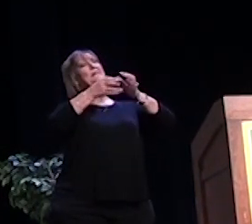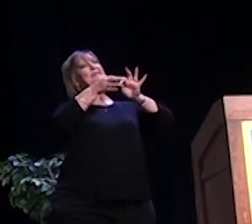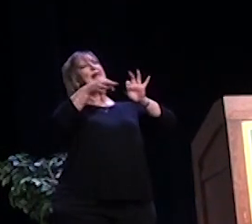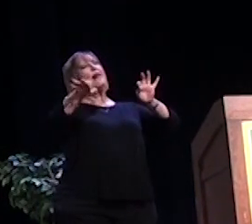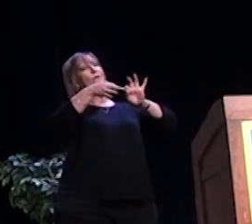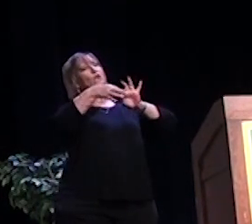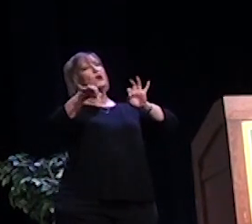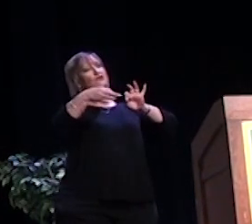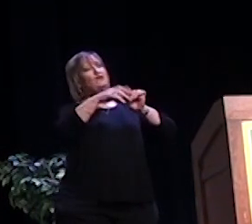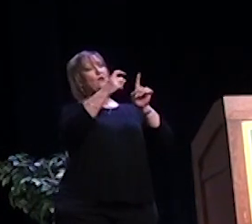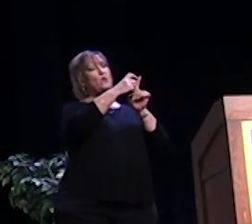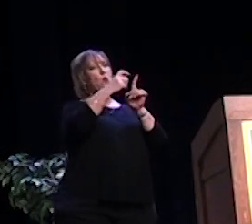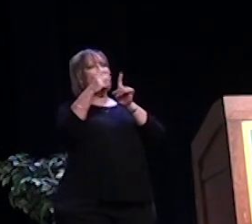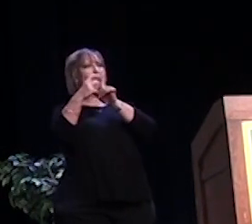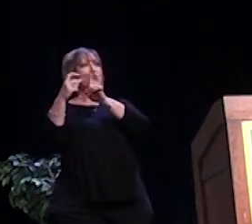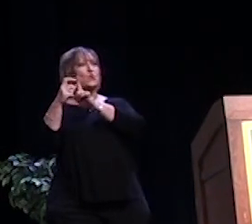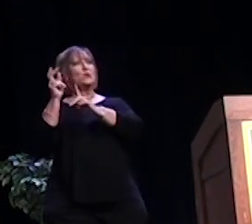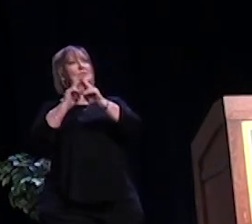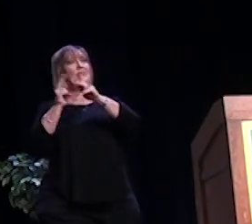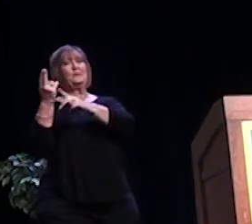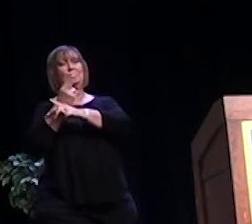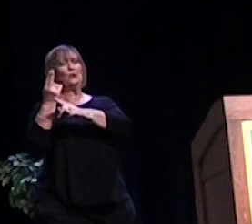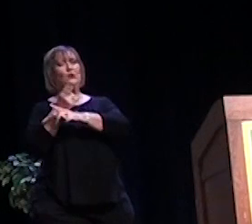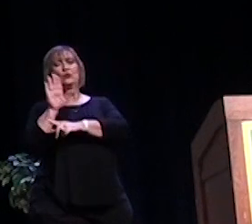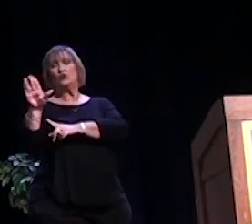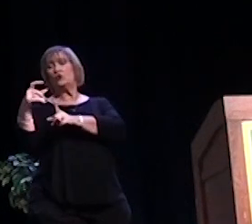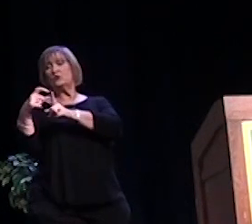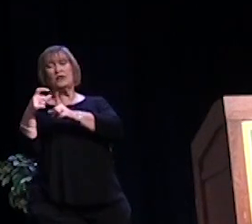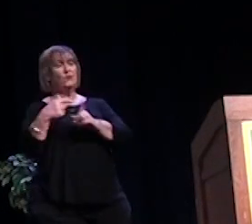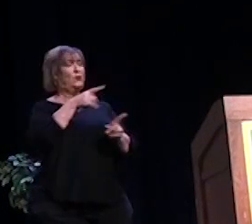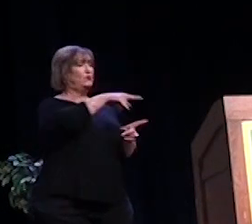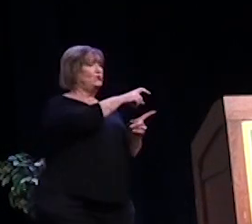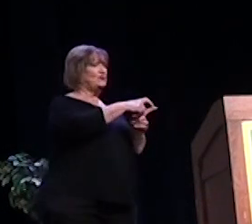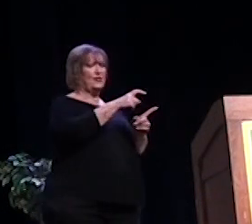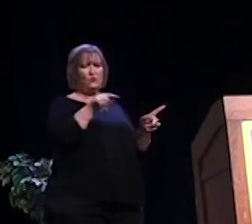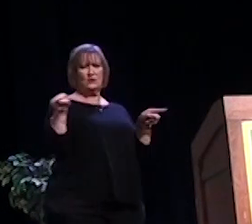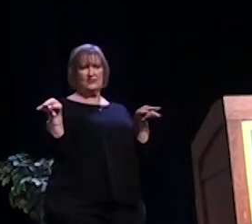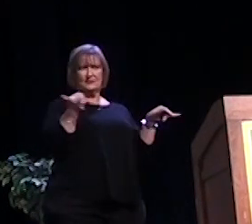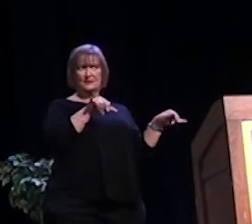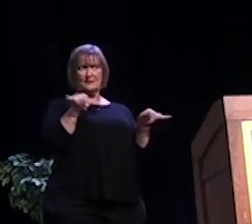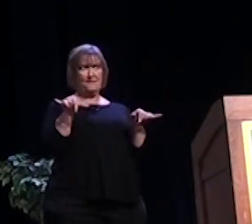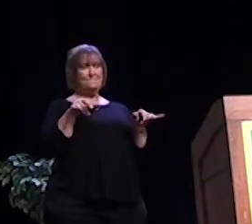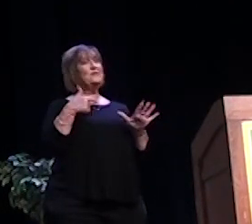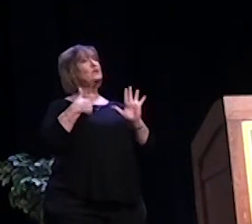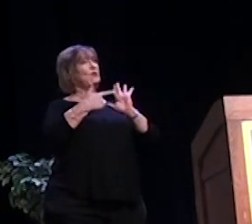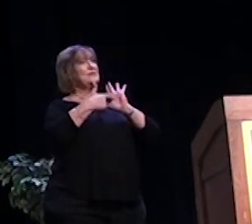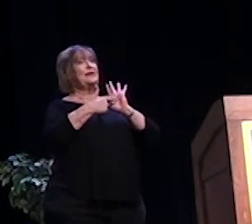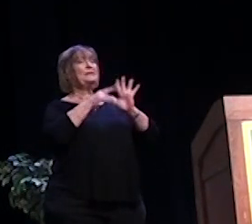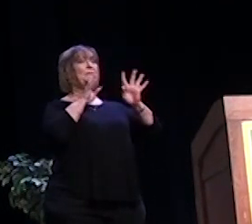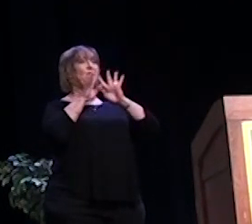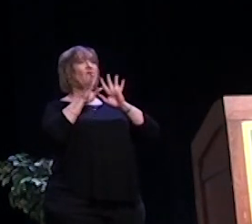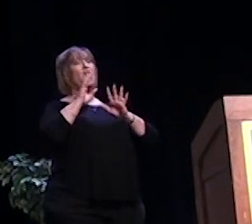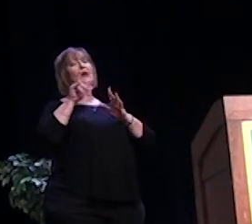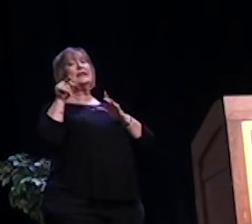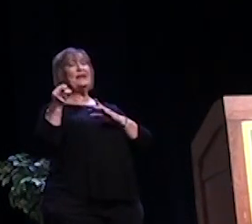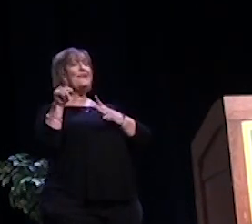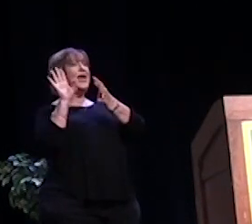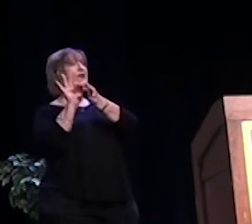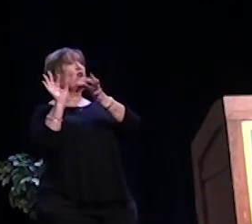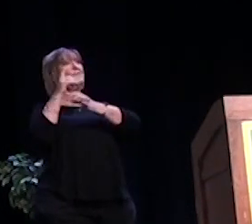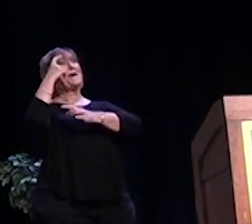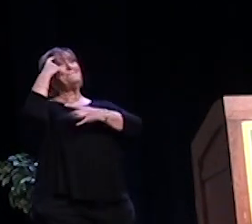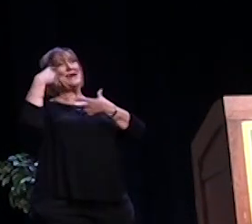language. Different words mean different things to different people. And so I will enter a conversation with someone says mental health, and they